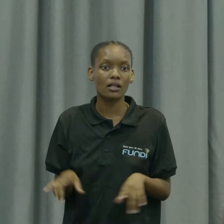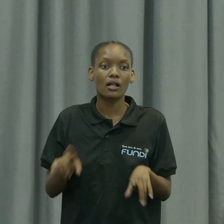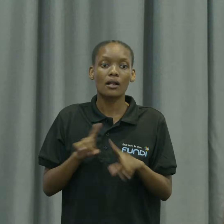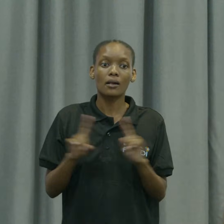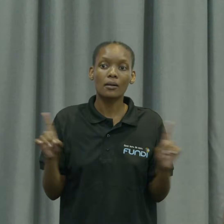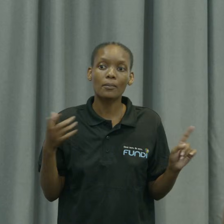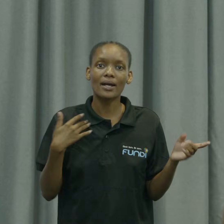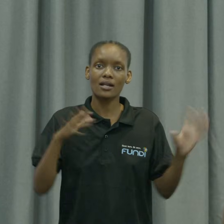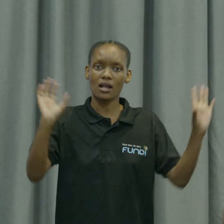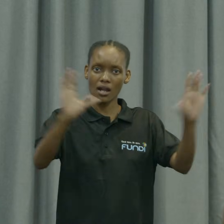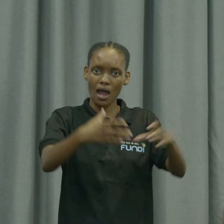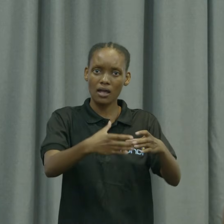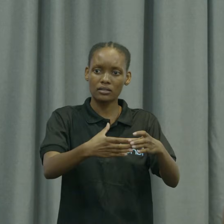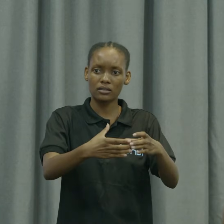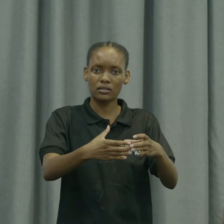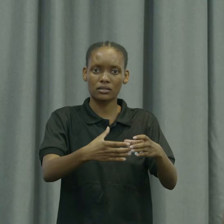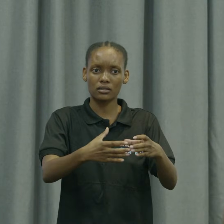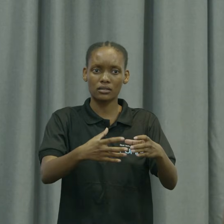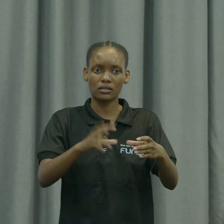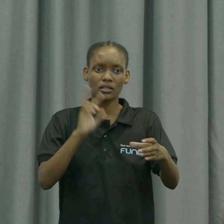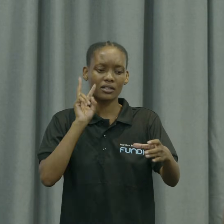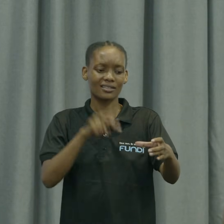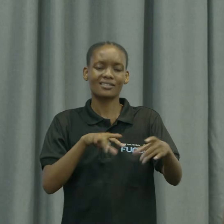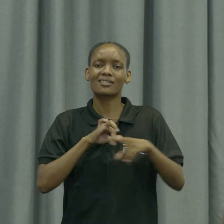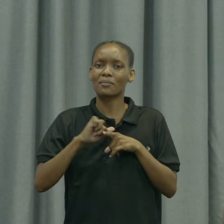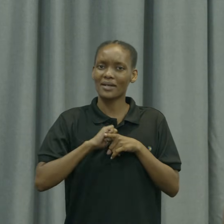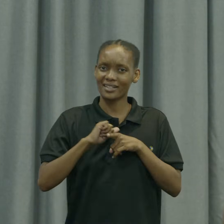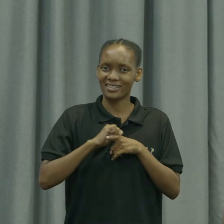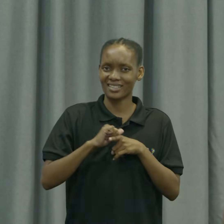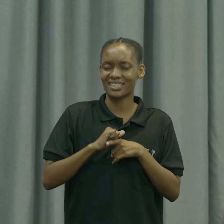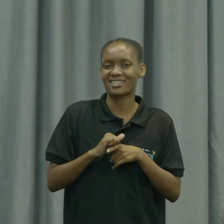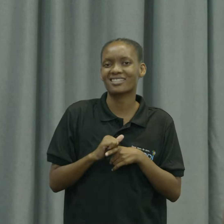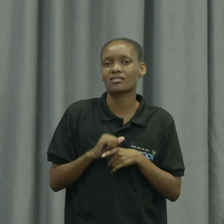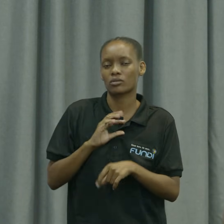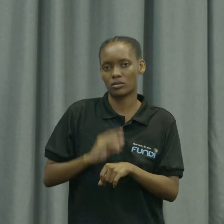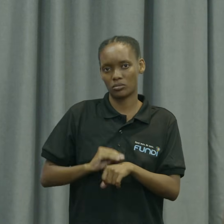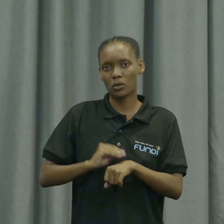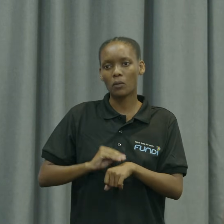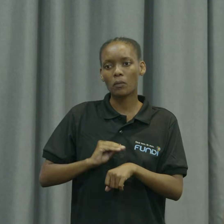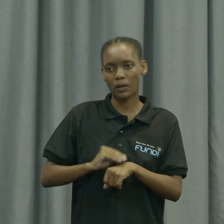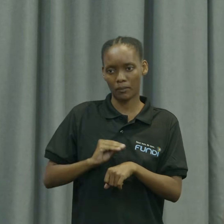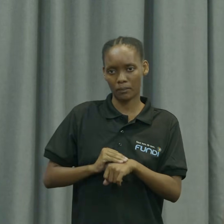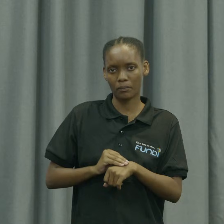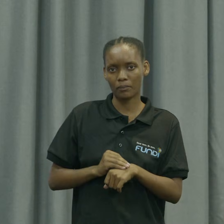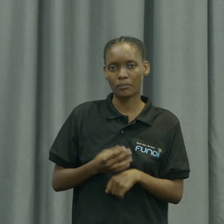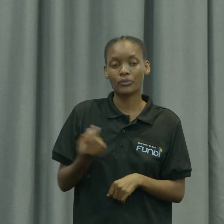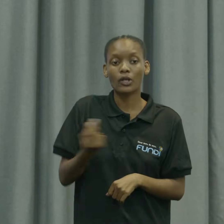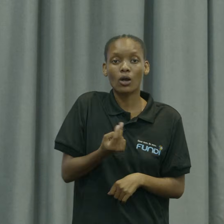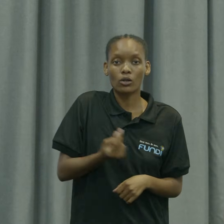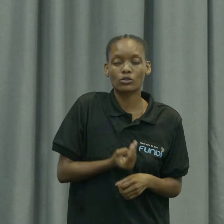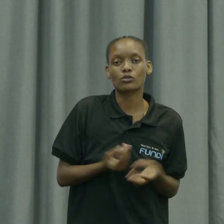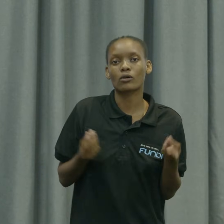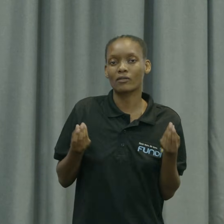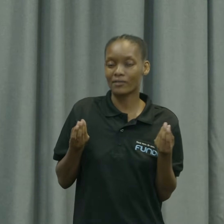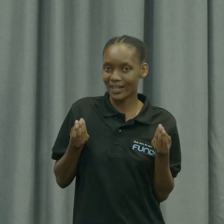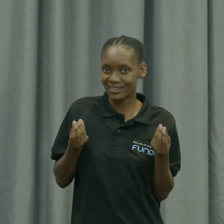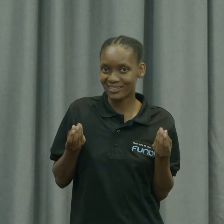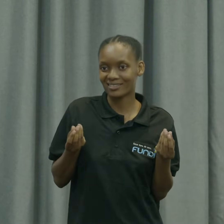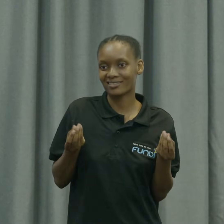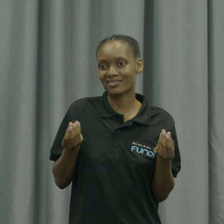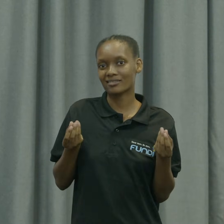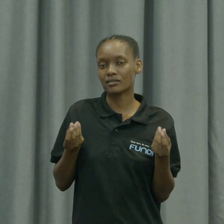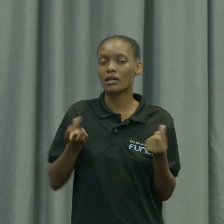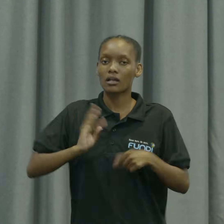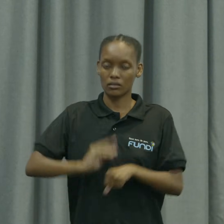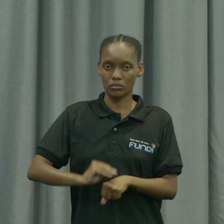the classroom and look at the practice is a problem. And also, of course, funding is the second root